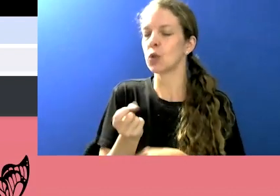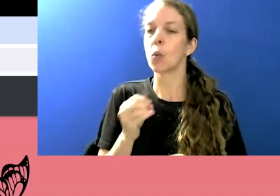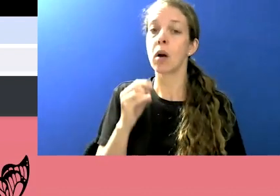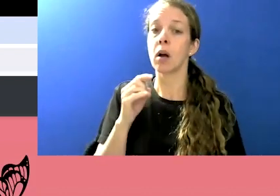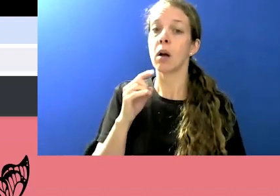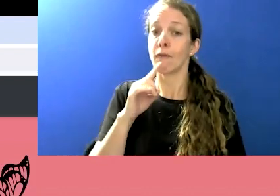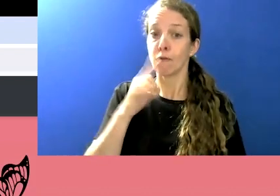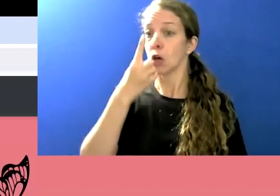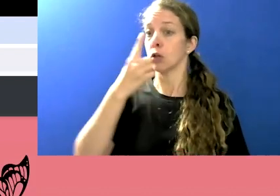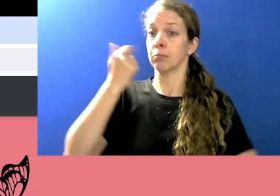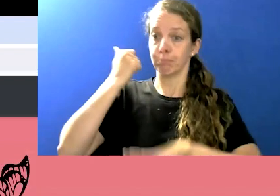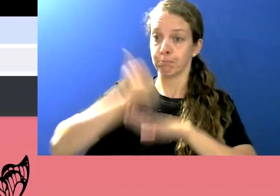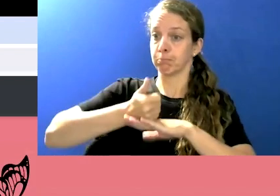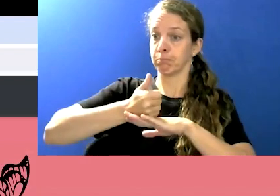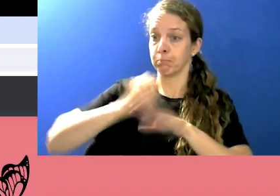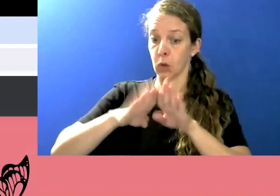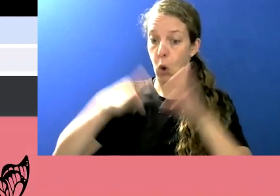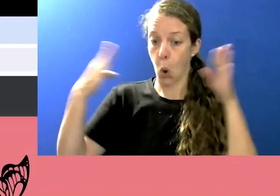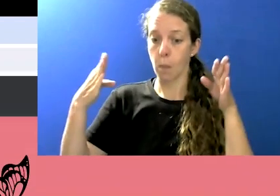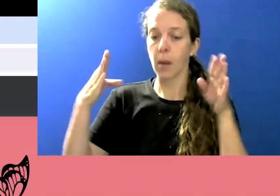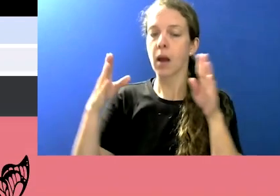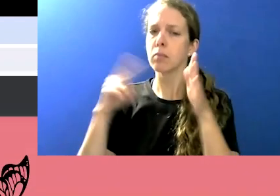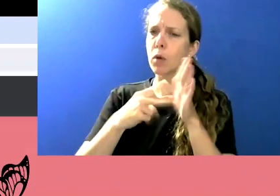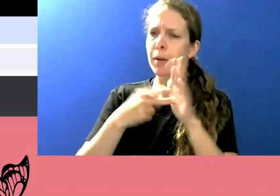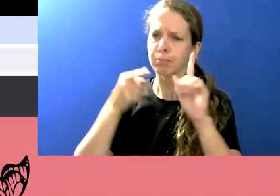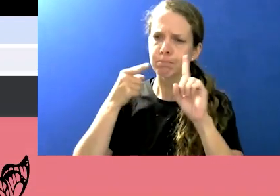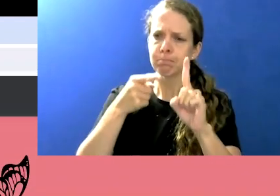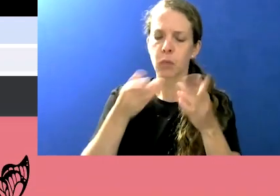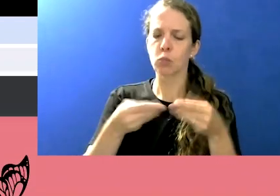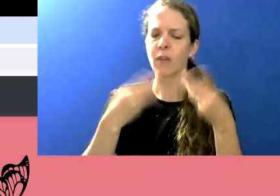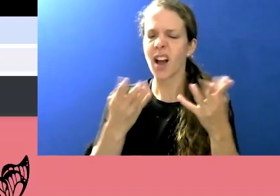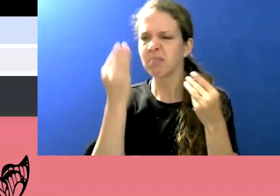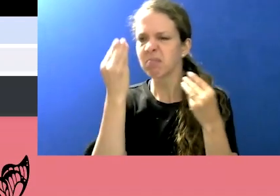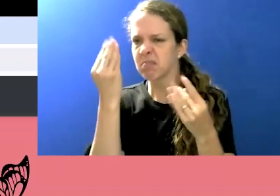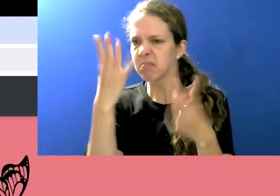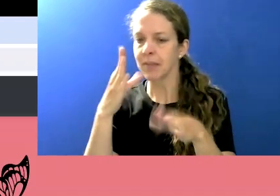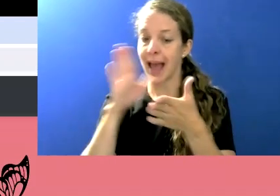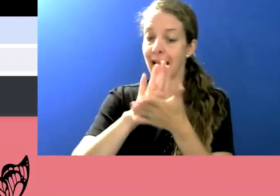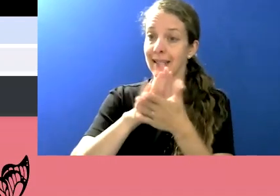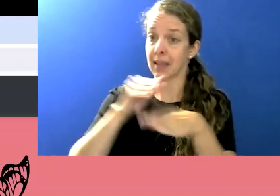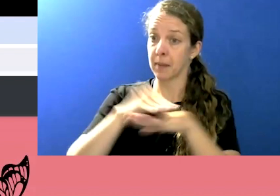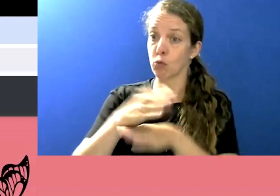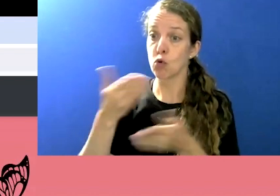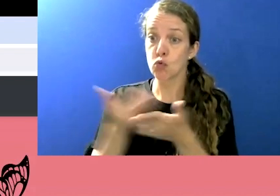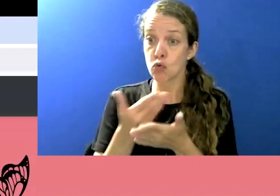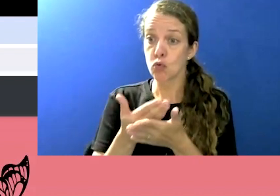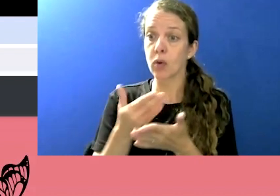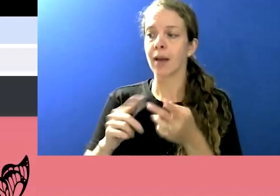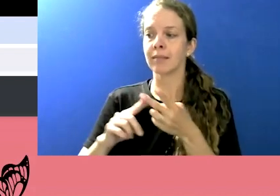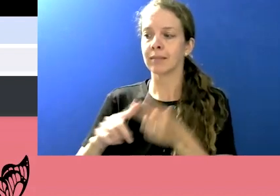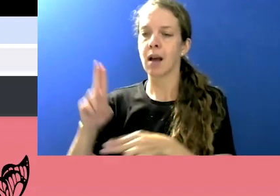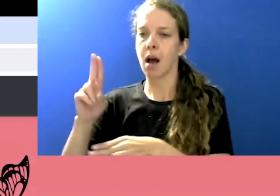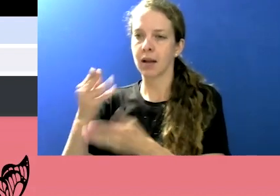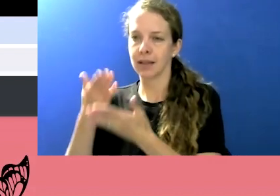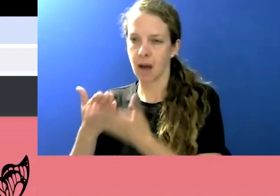center first opened, it was with the purpose to provide information and academic counseling to new and continue undocumented